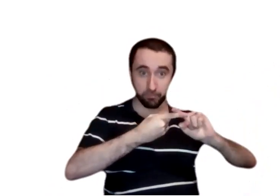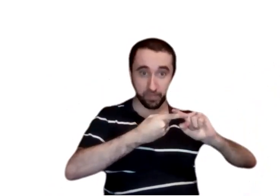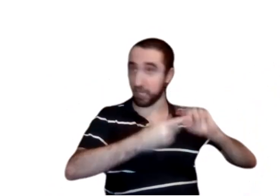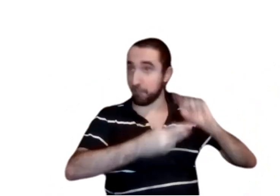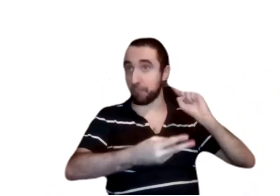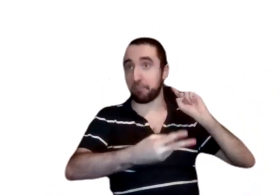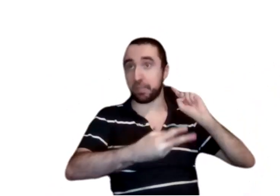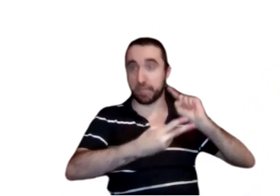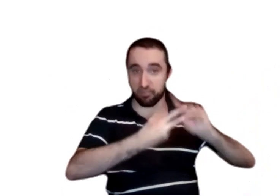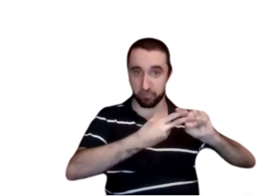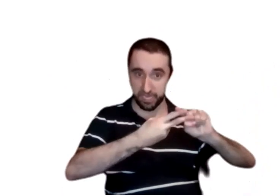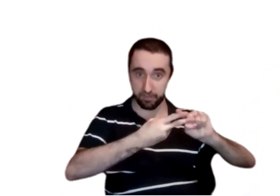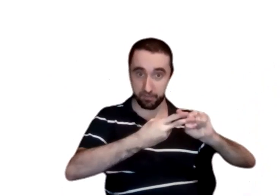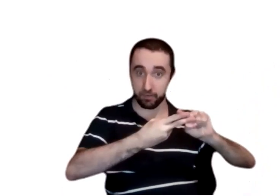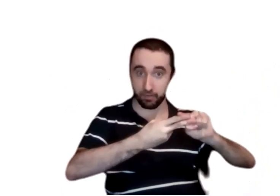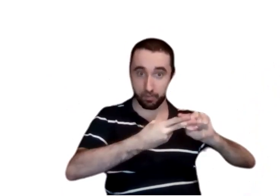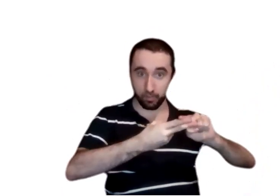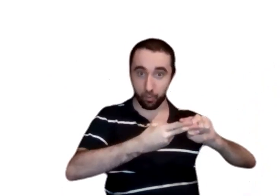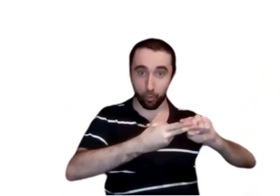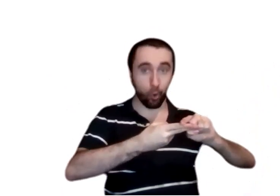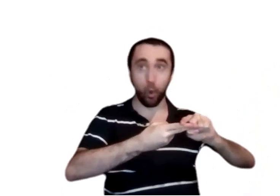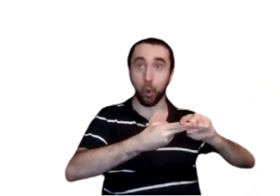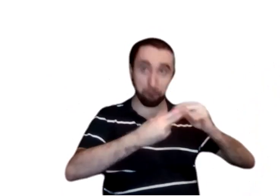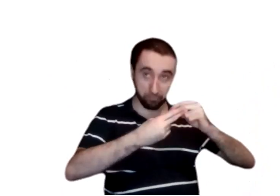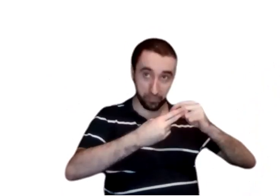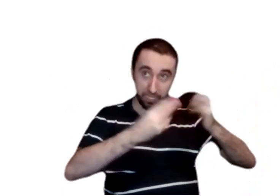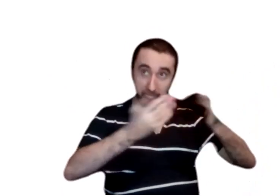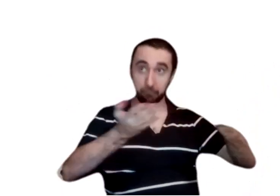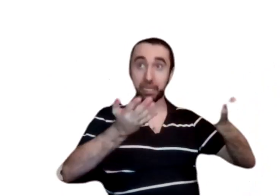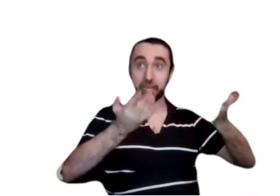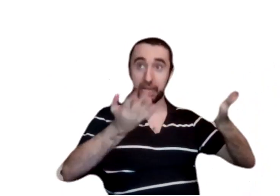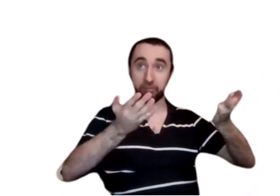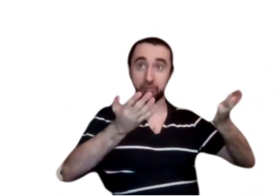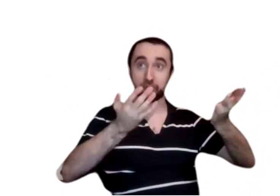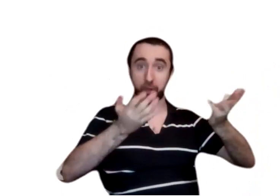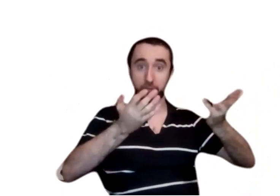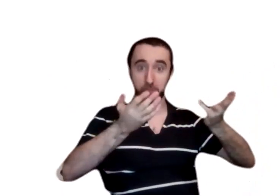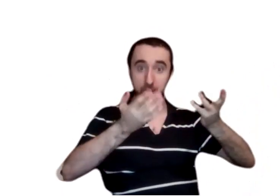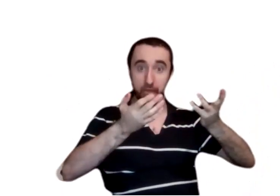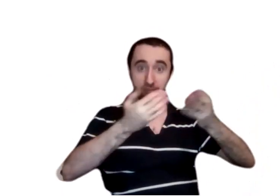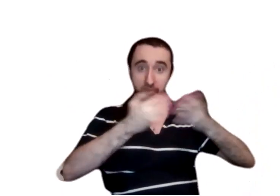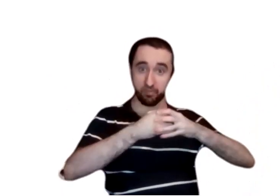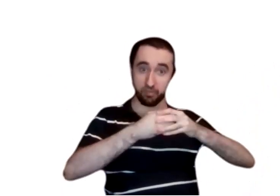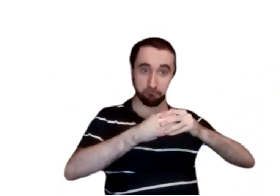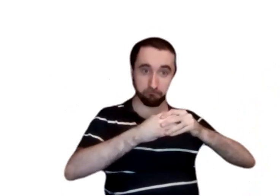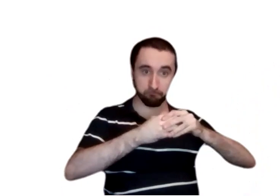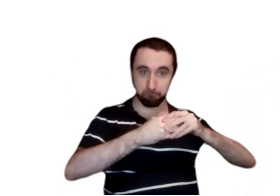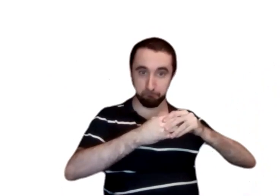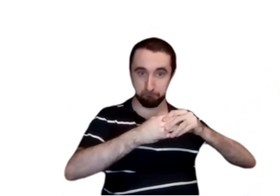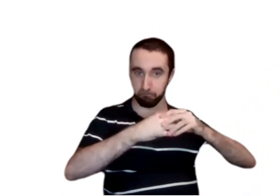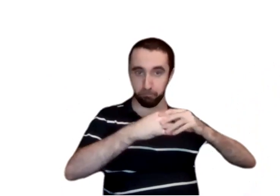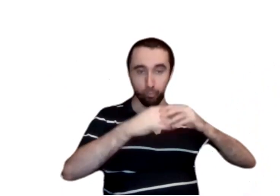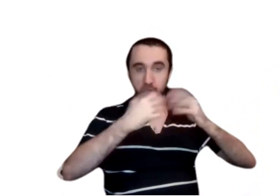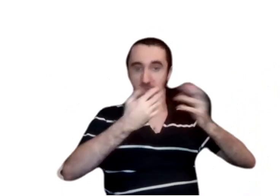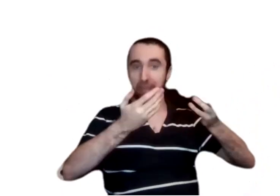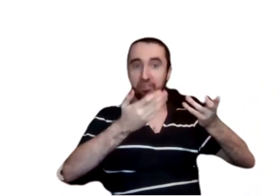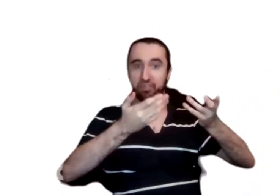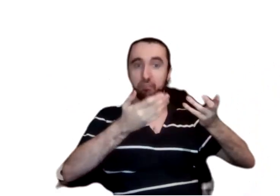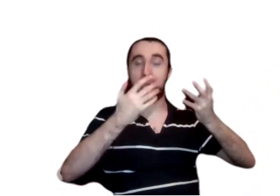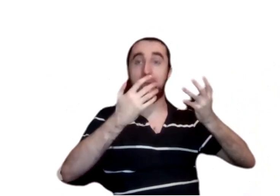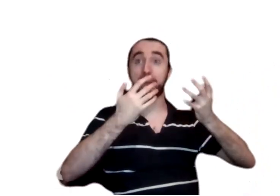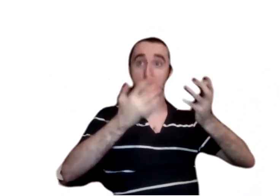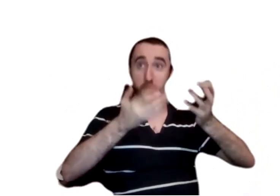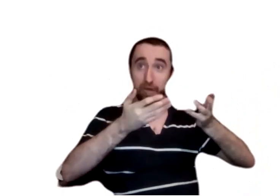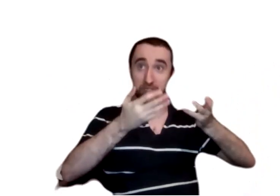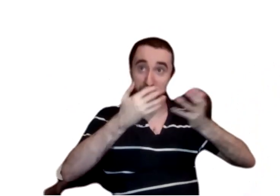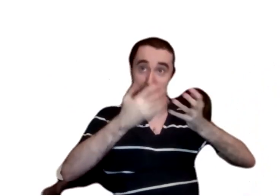smaller, it may be less protected, or it could be connected to multiple customers, which makes